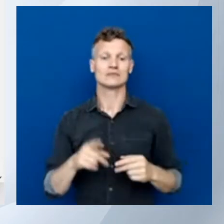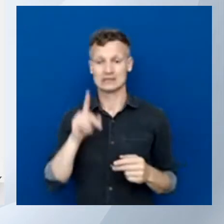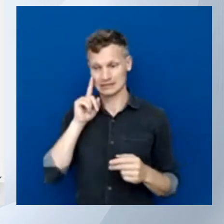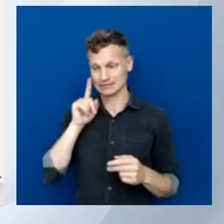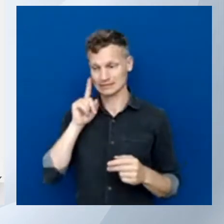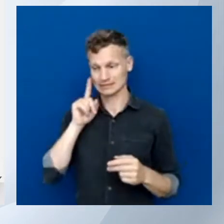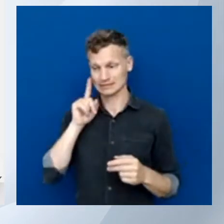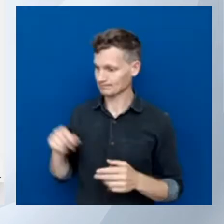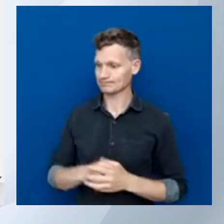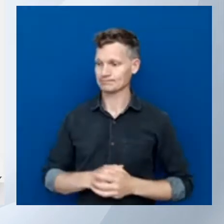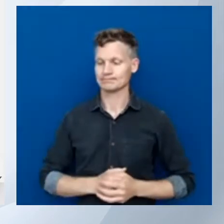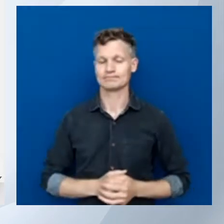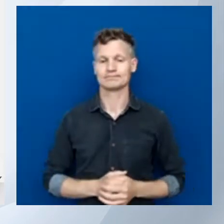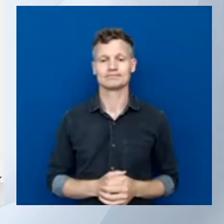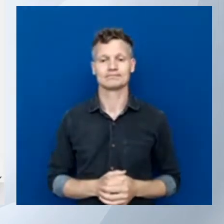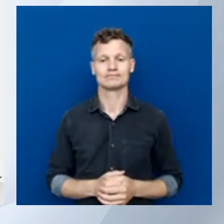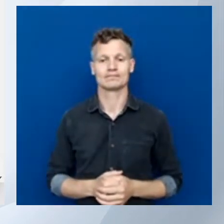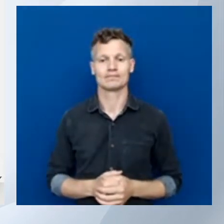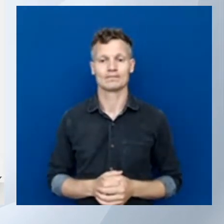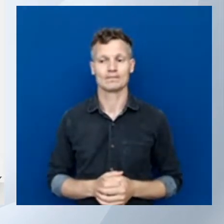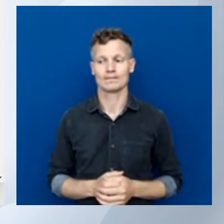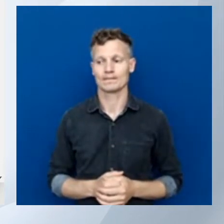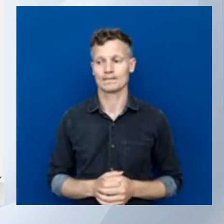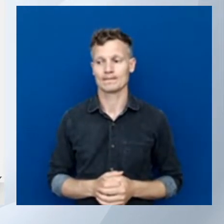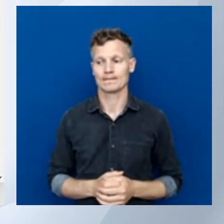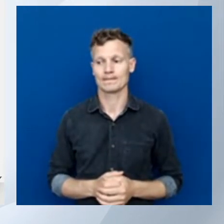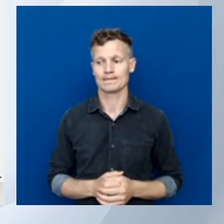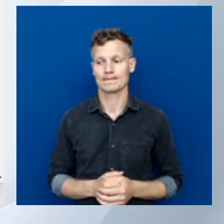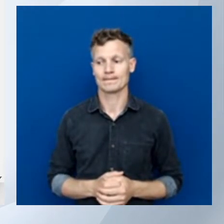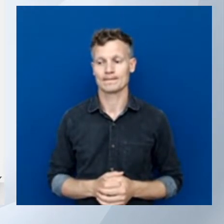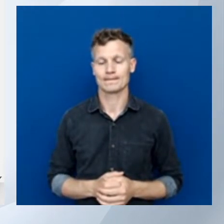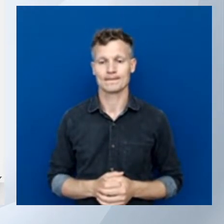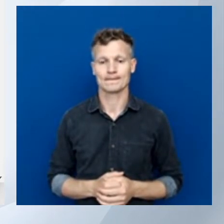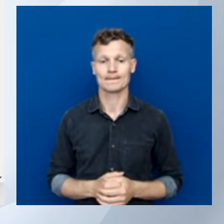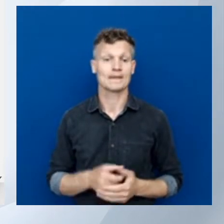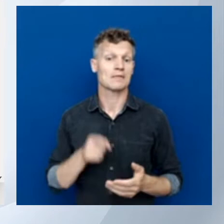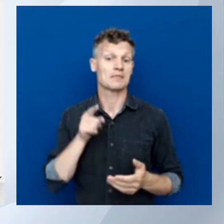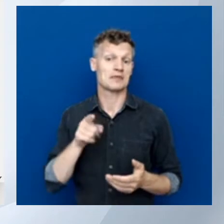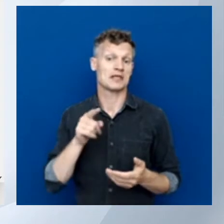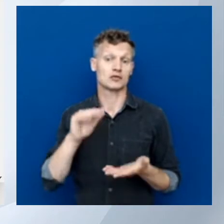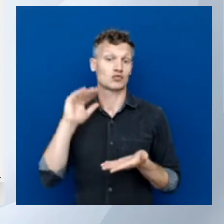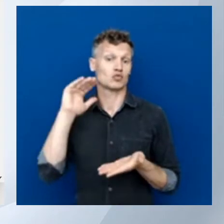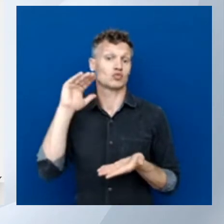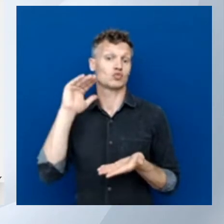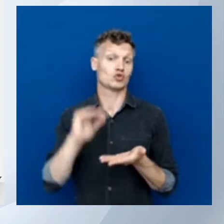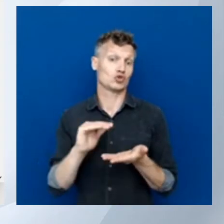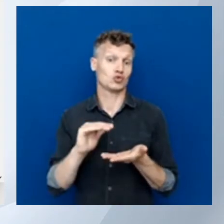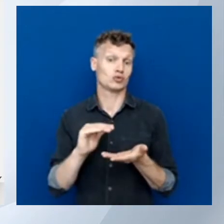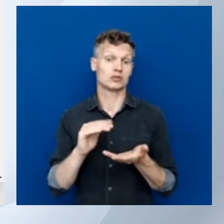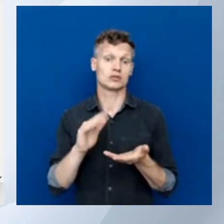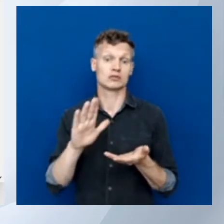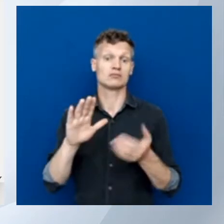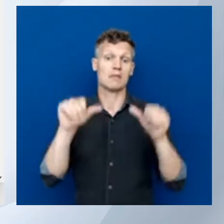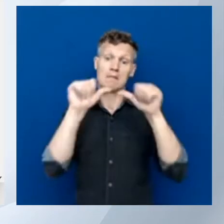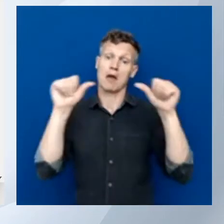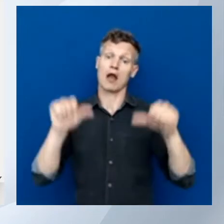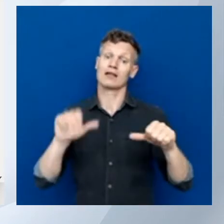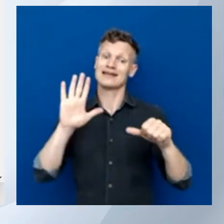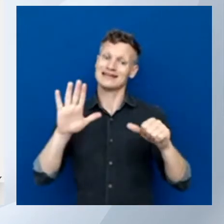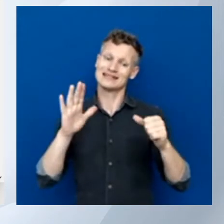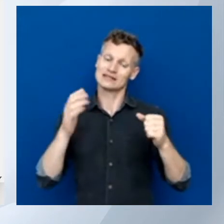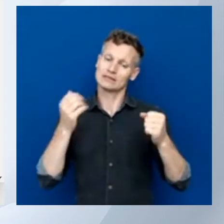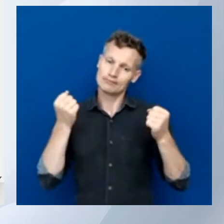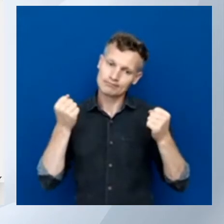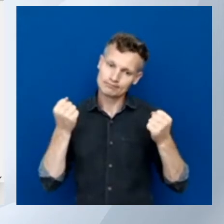And this will maybe reduce the performance of the model, but after running this transformation, we can review